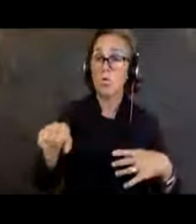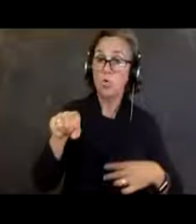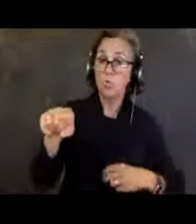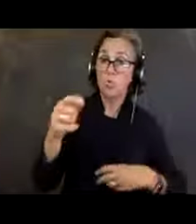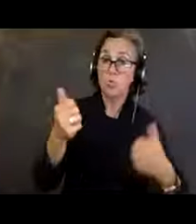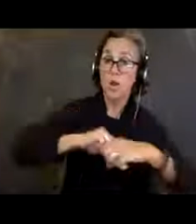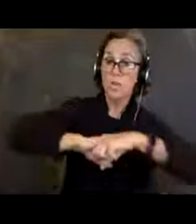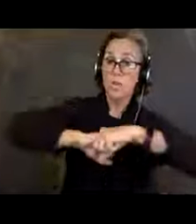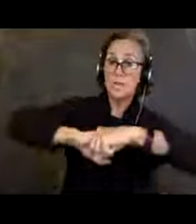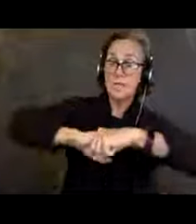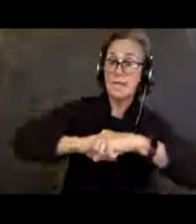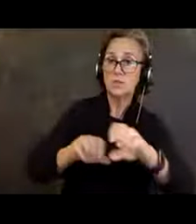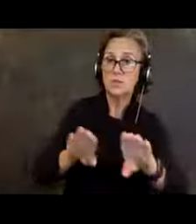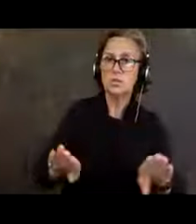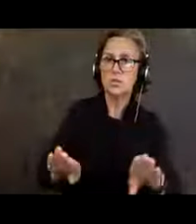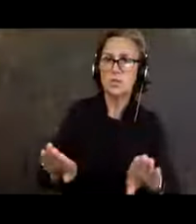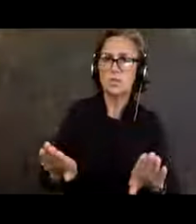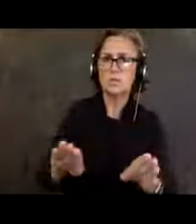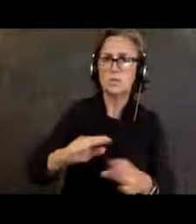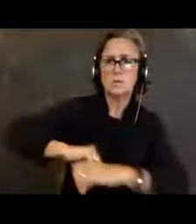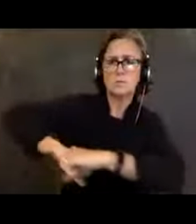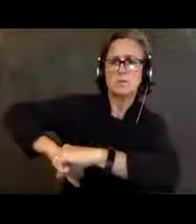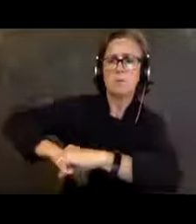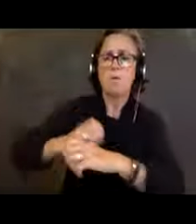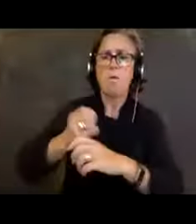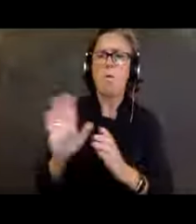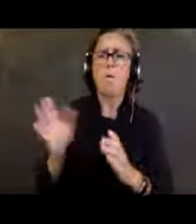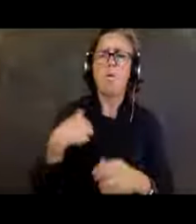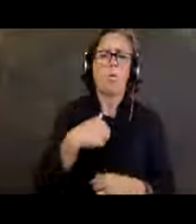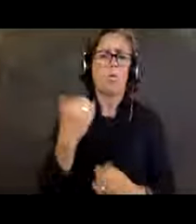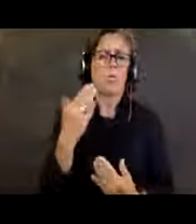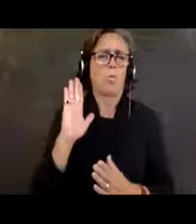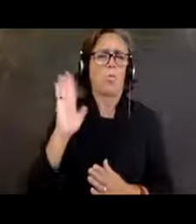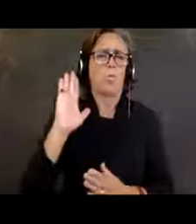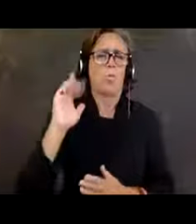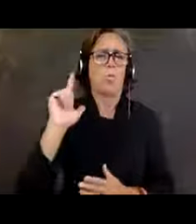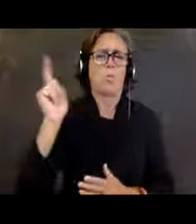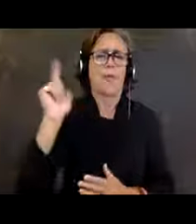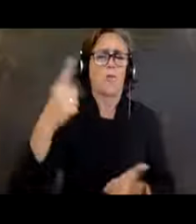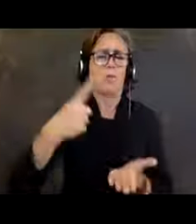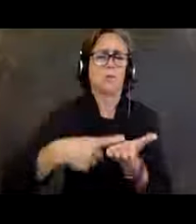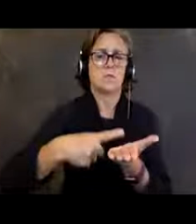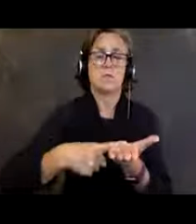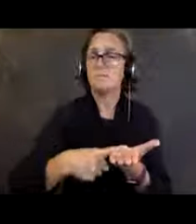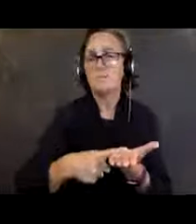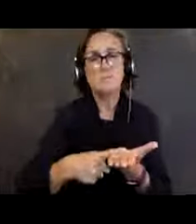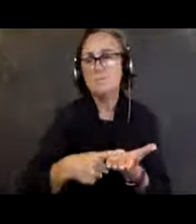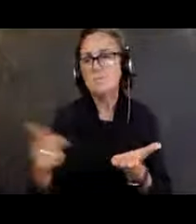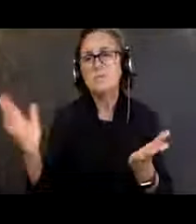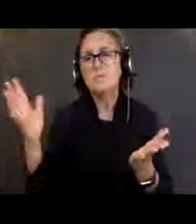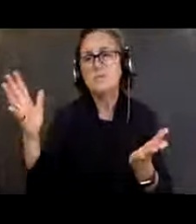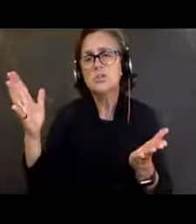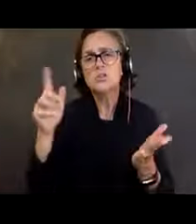from these discussions, or we want to wait till later, in many instances, our kids are hearing and seeing